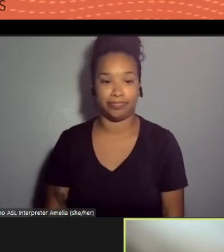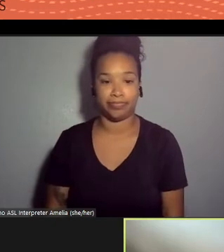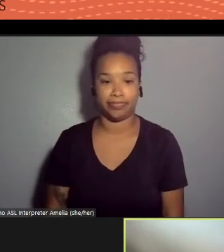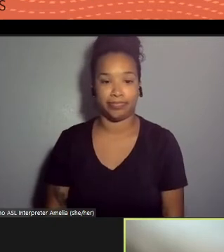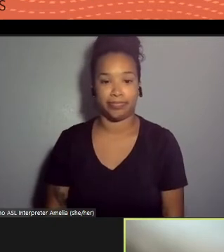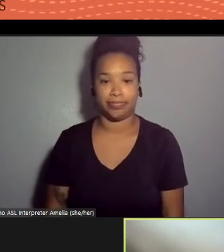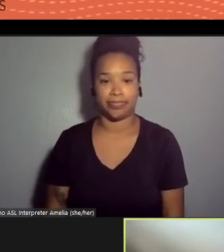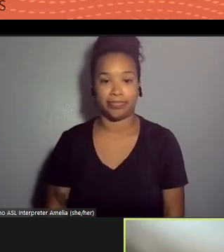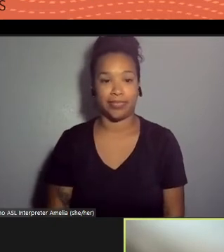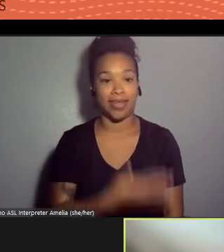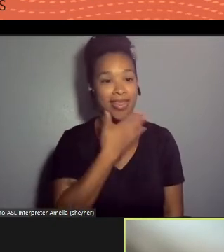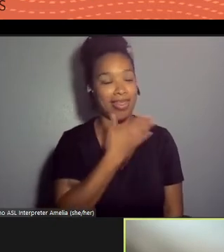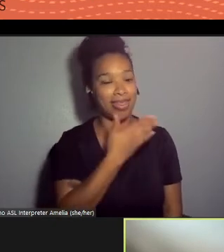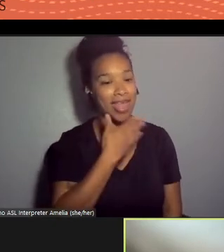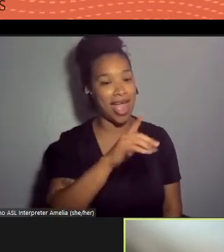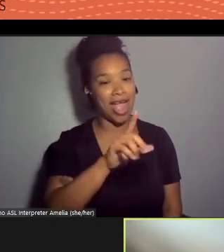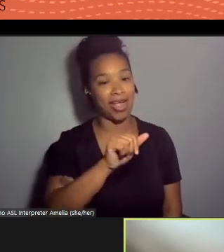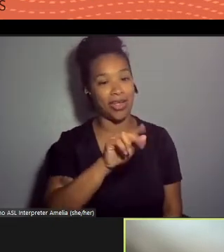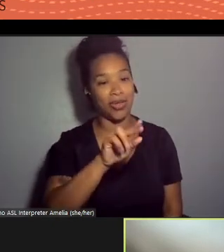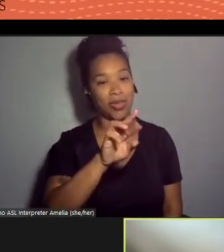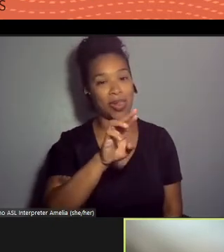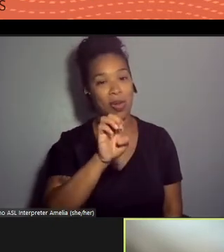Thank you, Lauren. Amen.